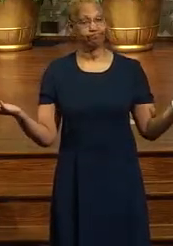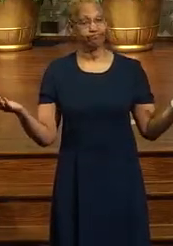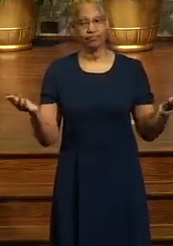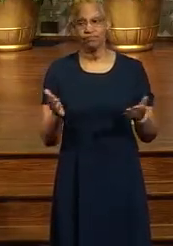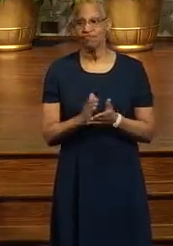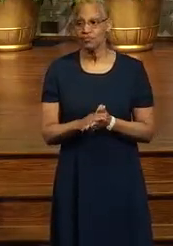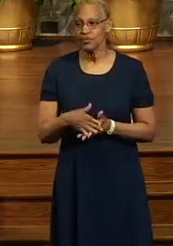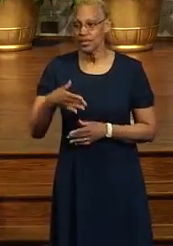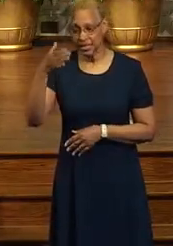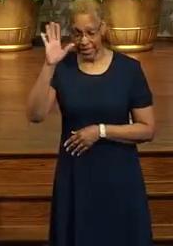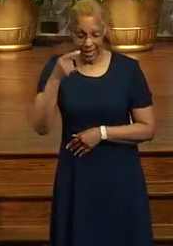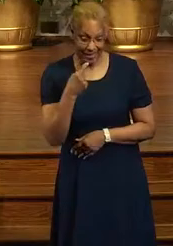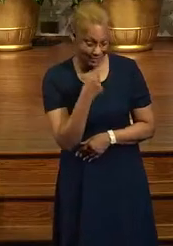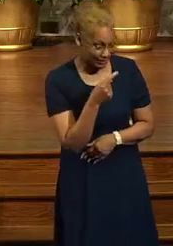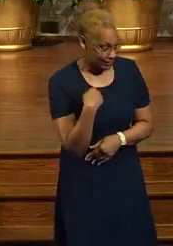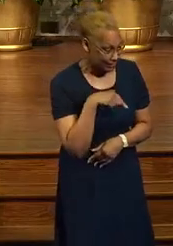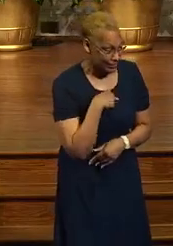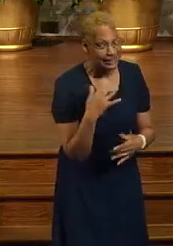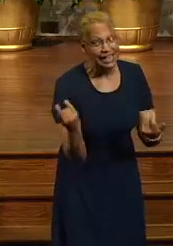God is saying to someone today,